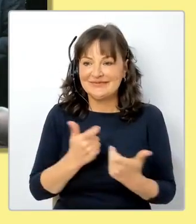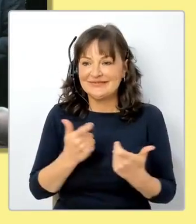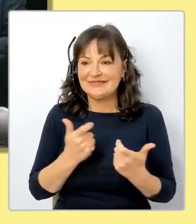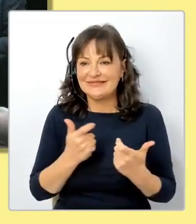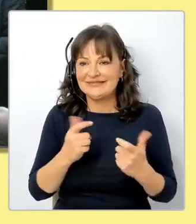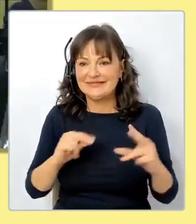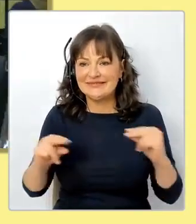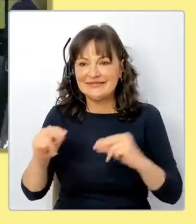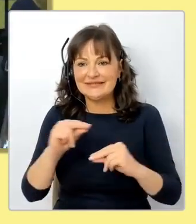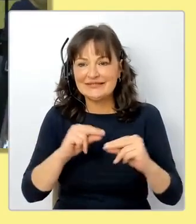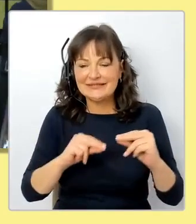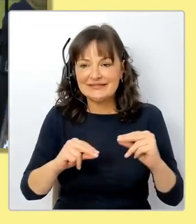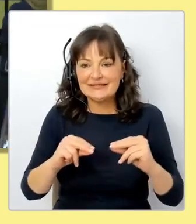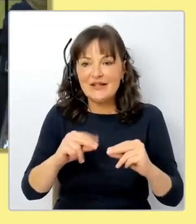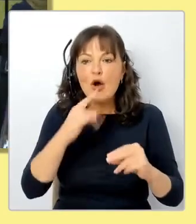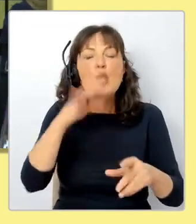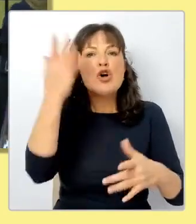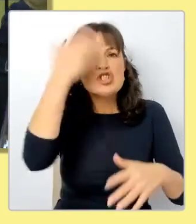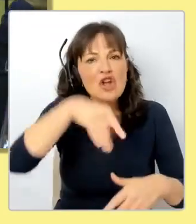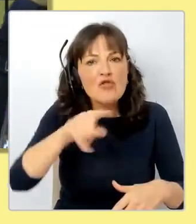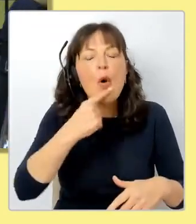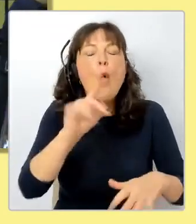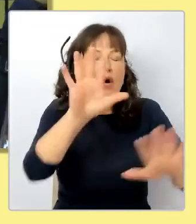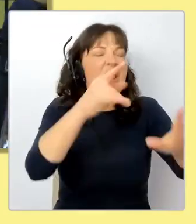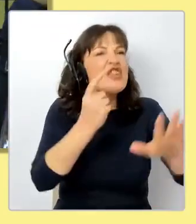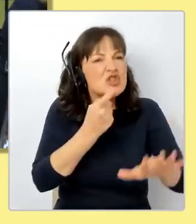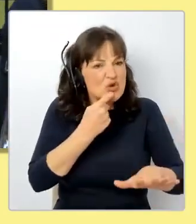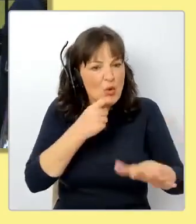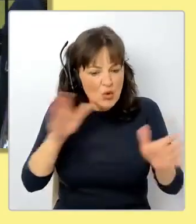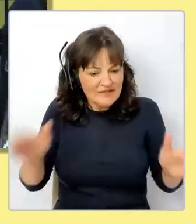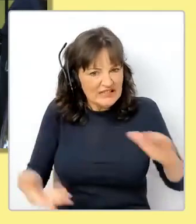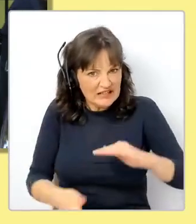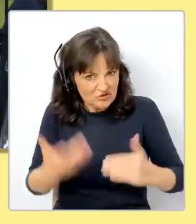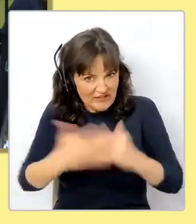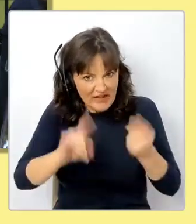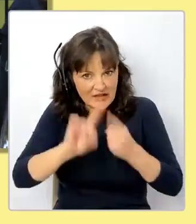Oh, sorry about the Stone of Destiny in particular. Yep.